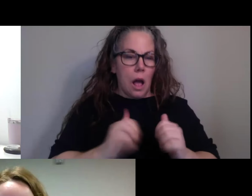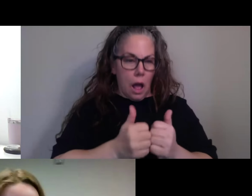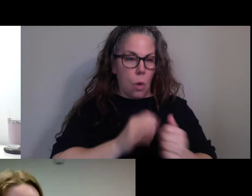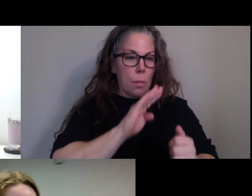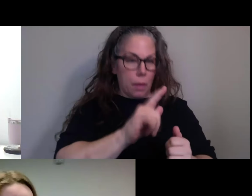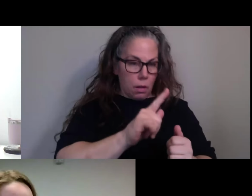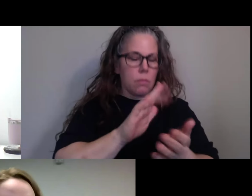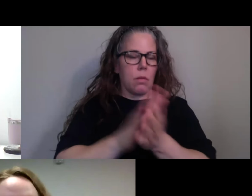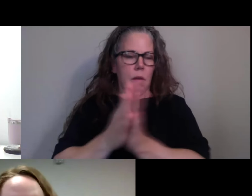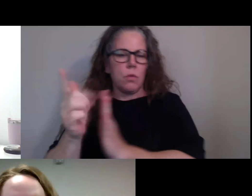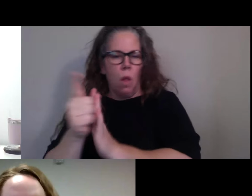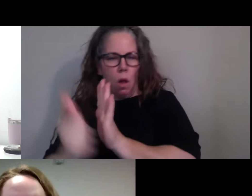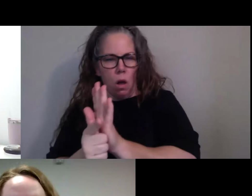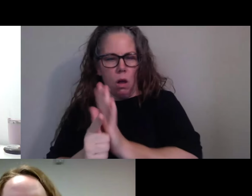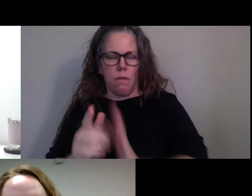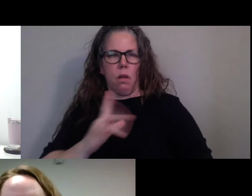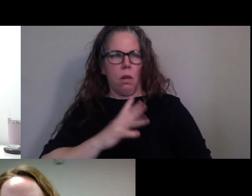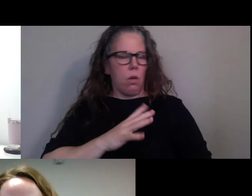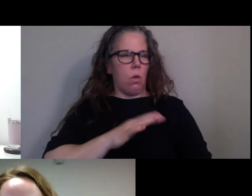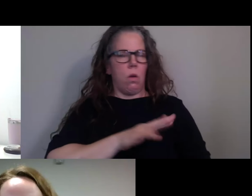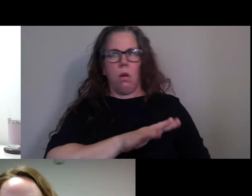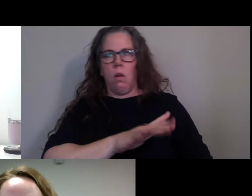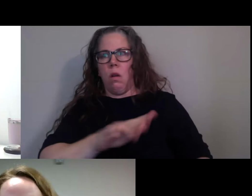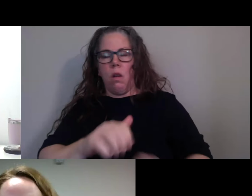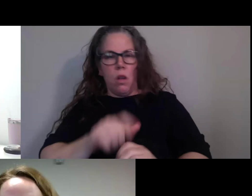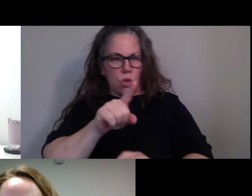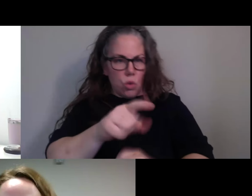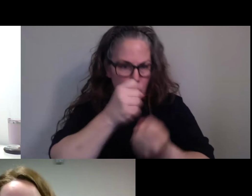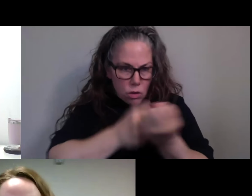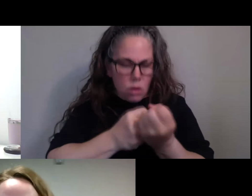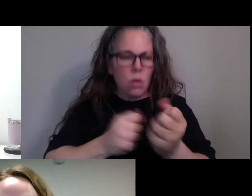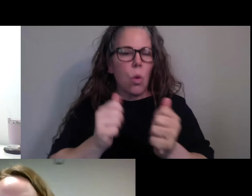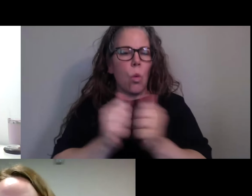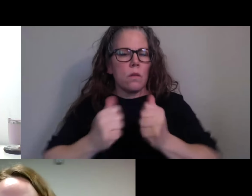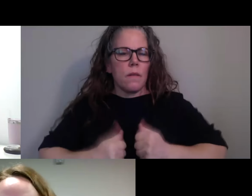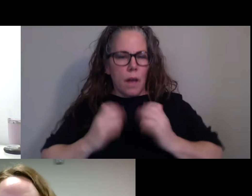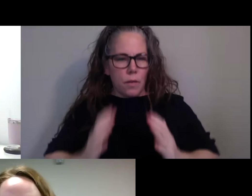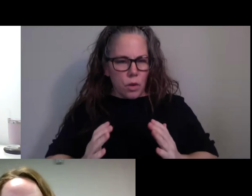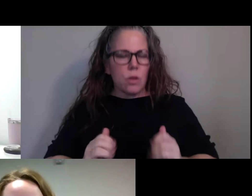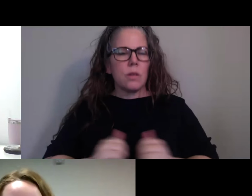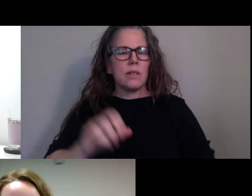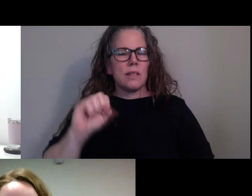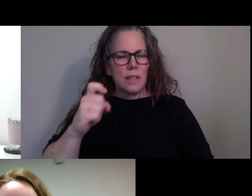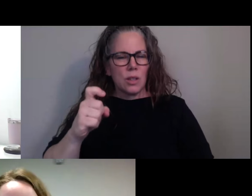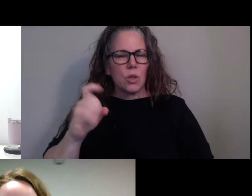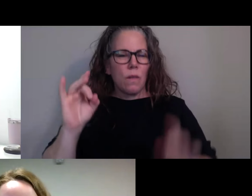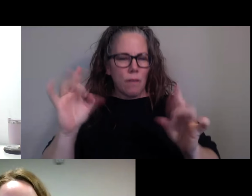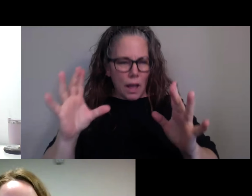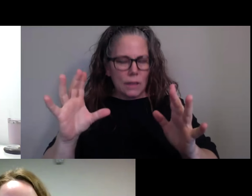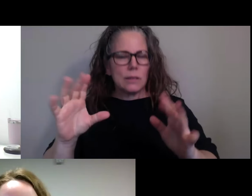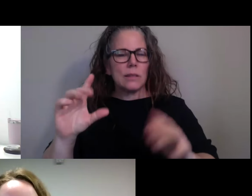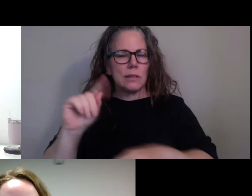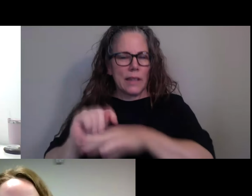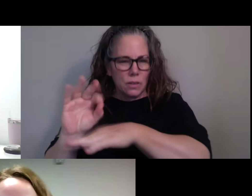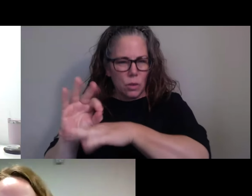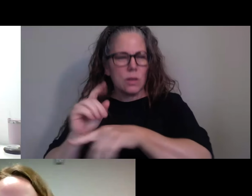more for just the work that you and your colleagues do to support survivors through the Women's Caucus, through the Sexual Violence Task Force. You all have